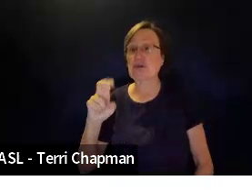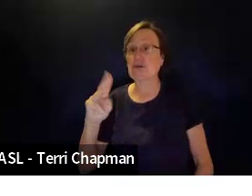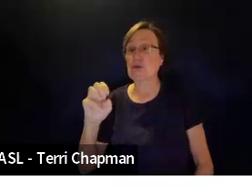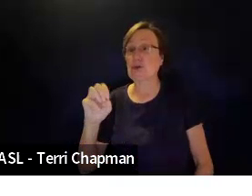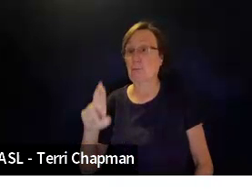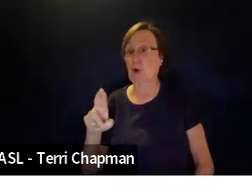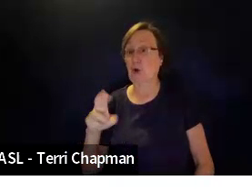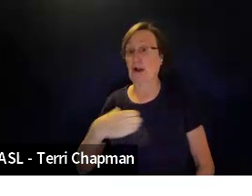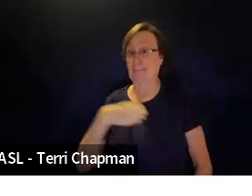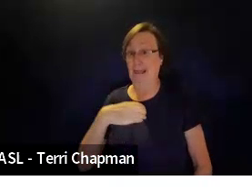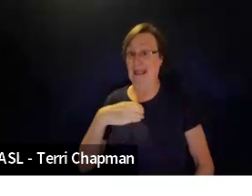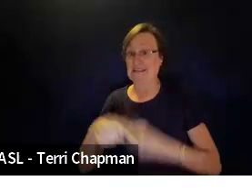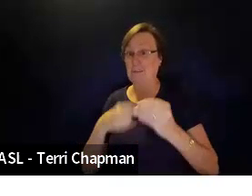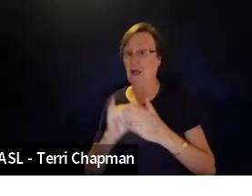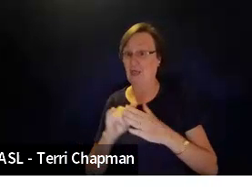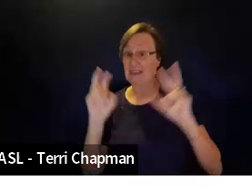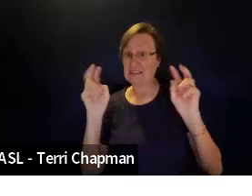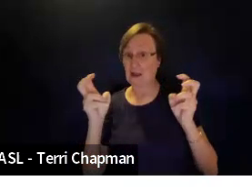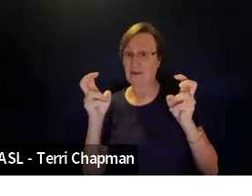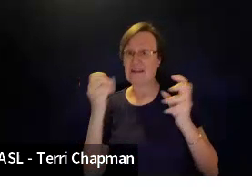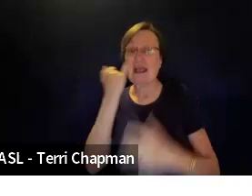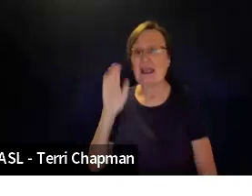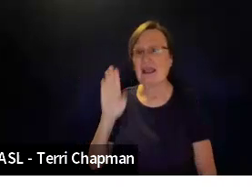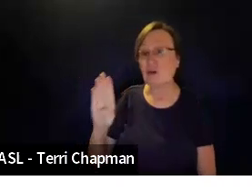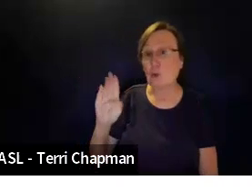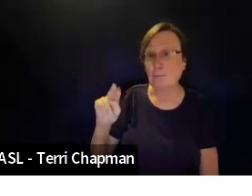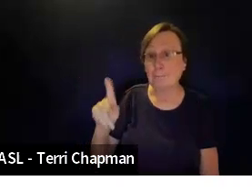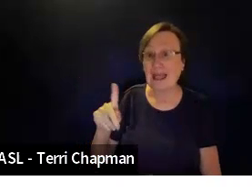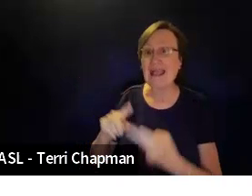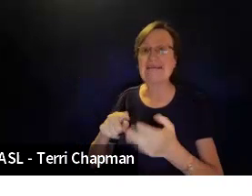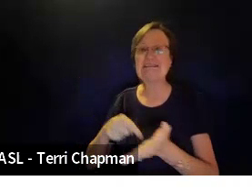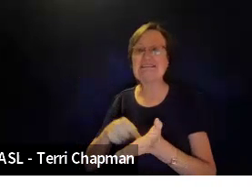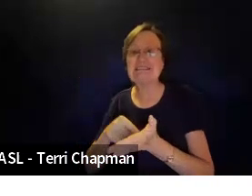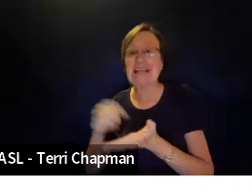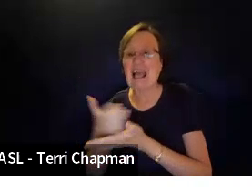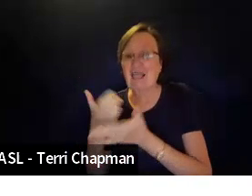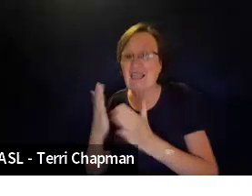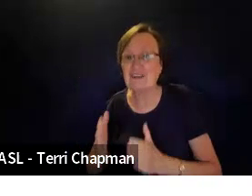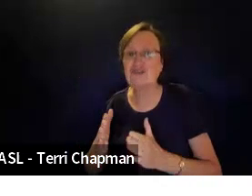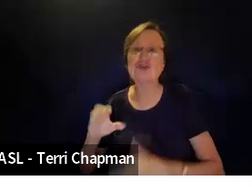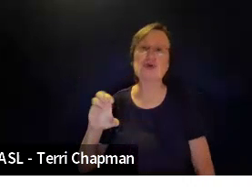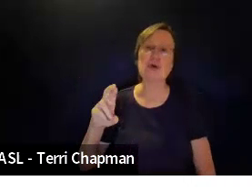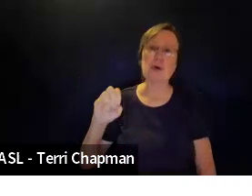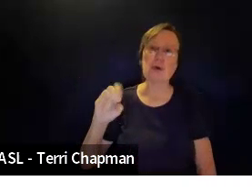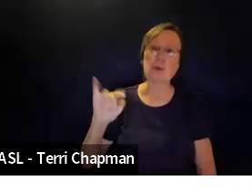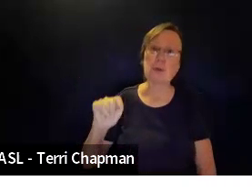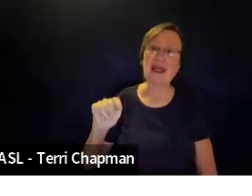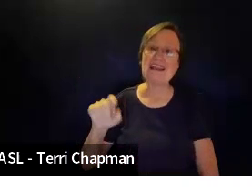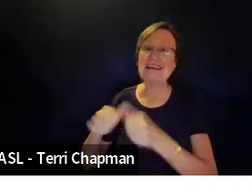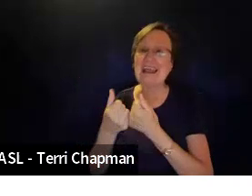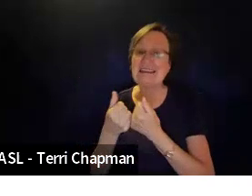If your bank, if a debt collector, if a credit reporting agency, if your student